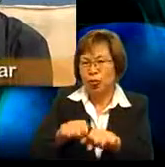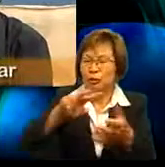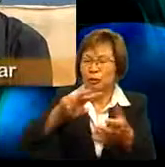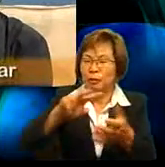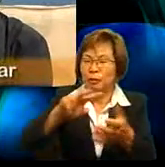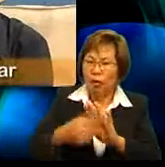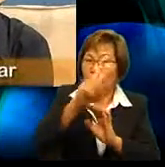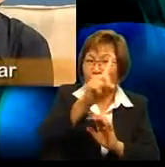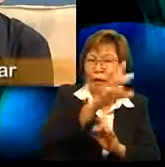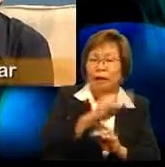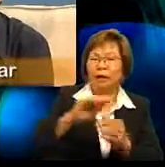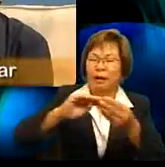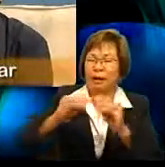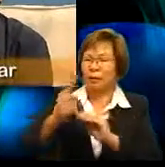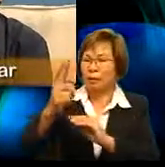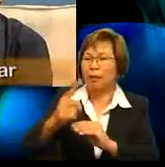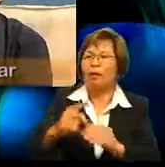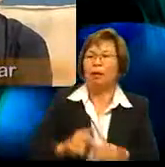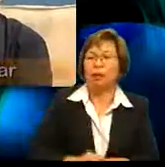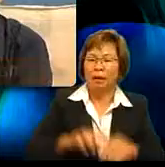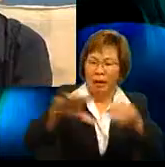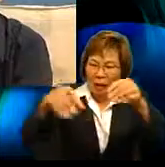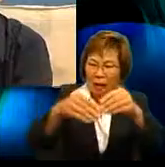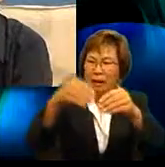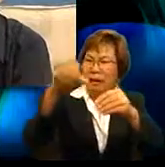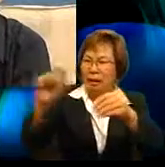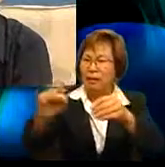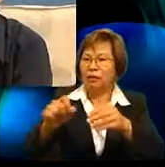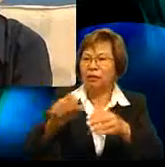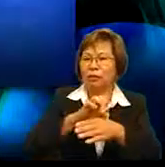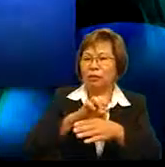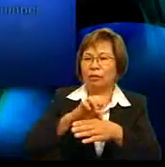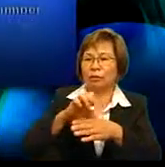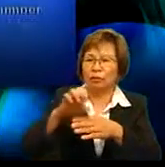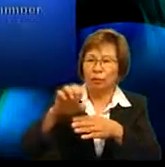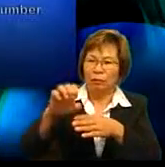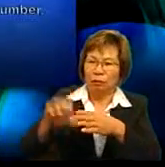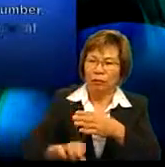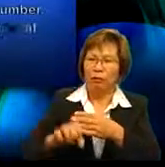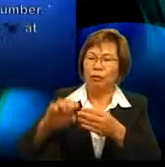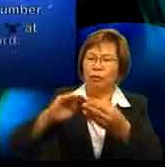means one in number. We shouldn't add an S at the end of the word.